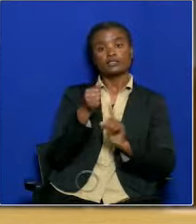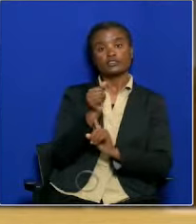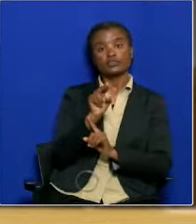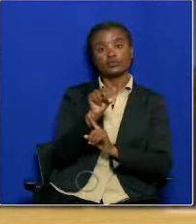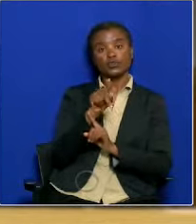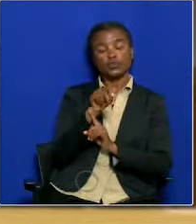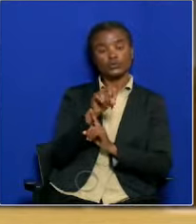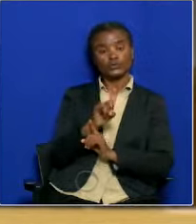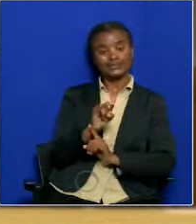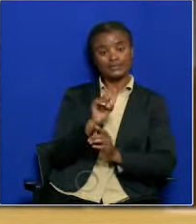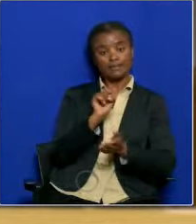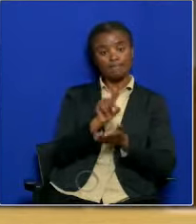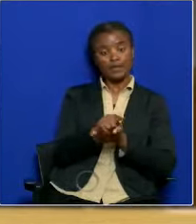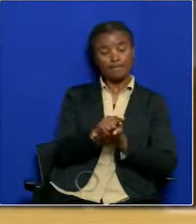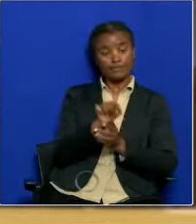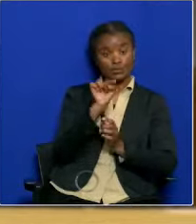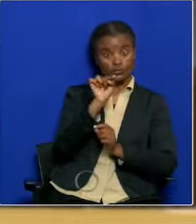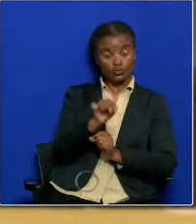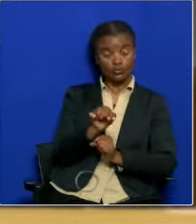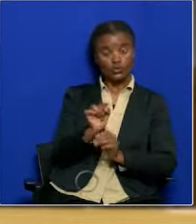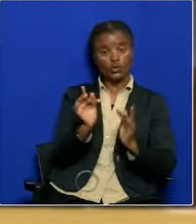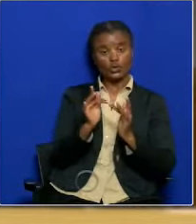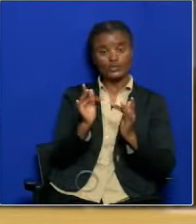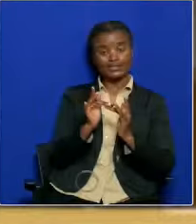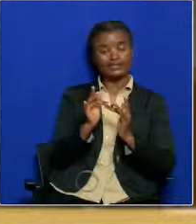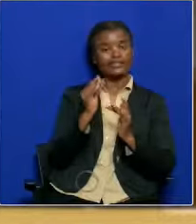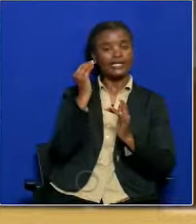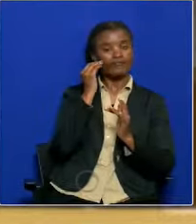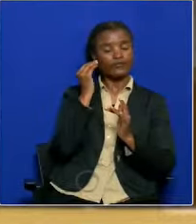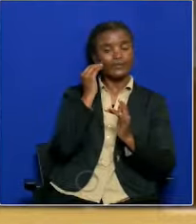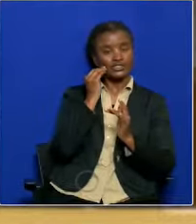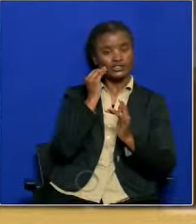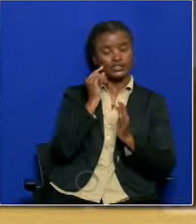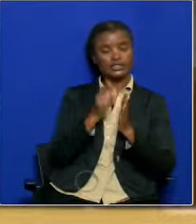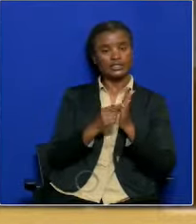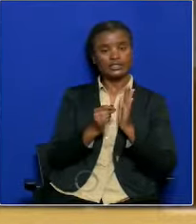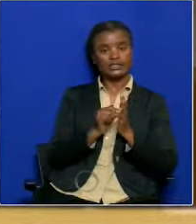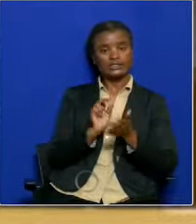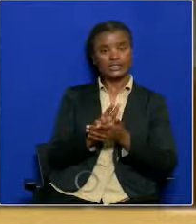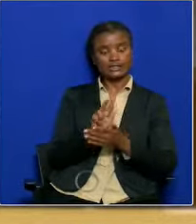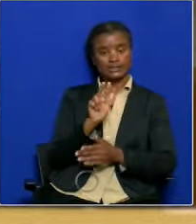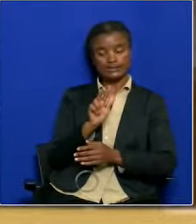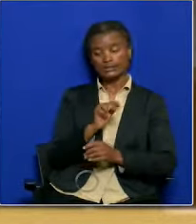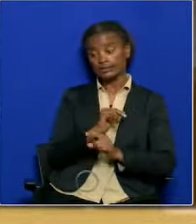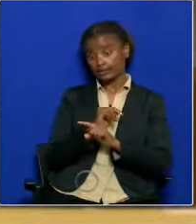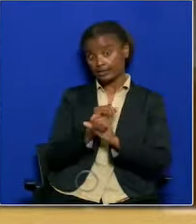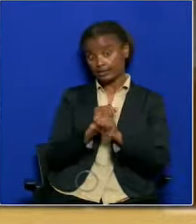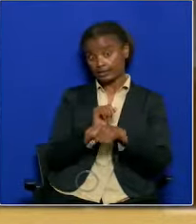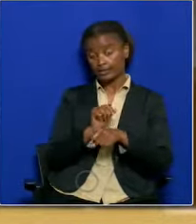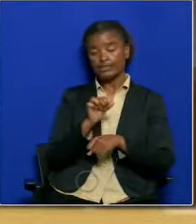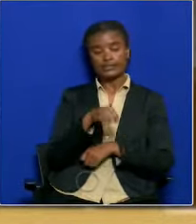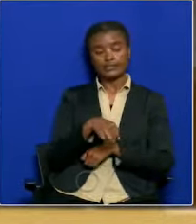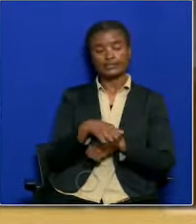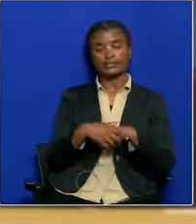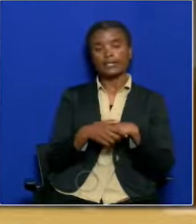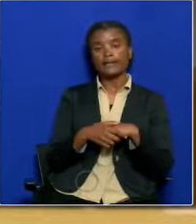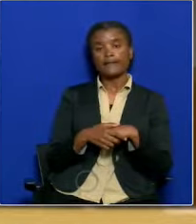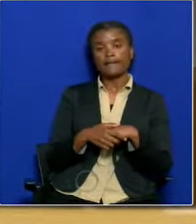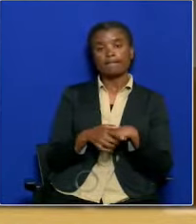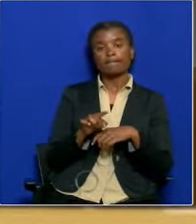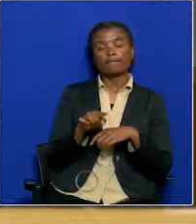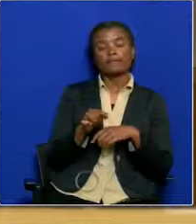contact details on the 18th, you say? Yes. Yes. So General, it